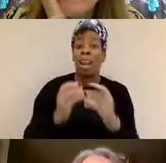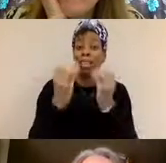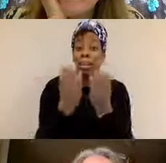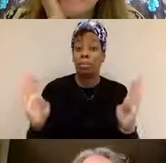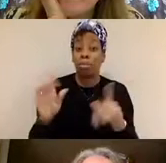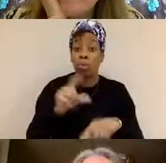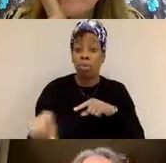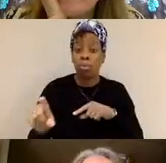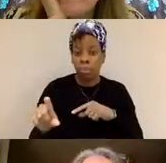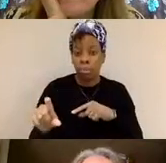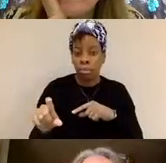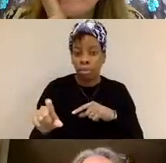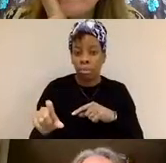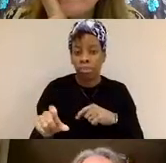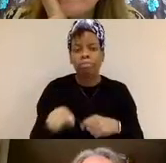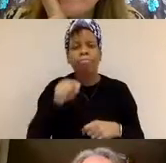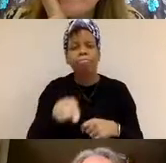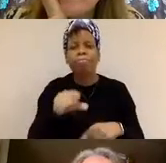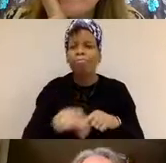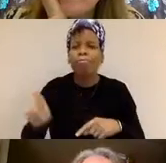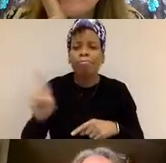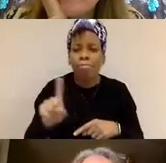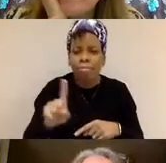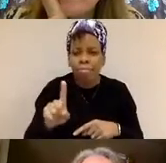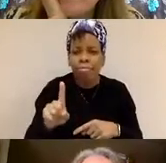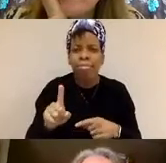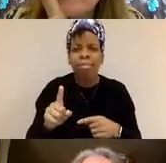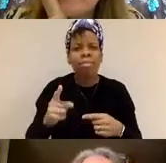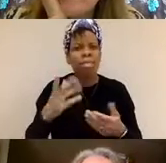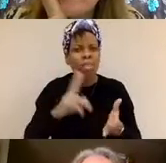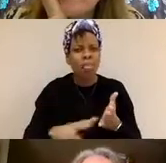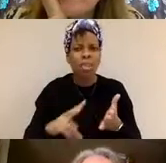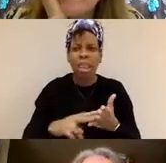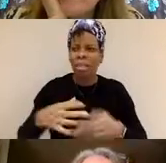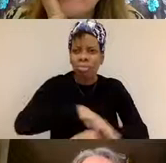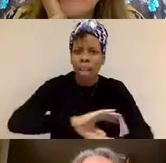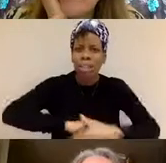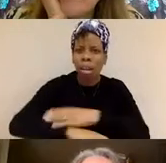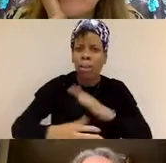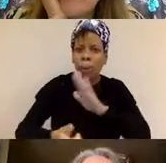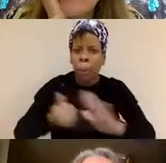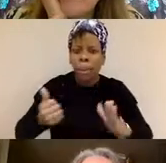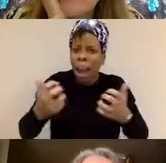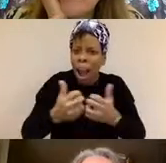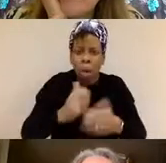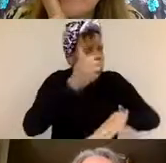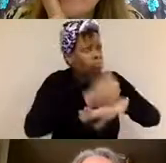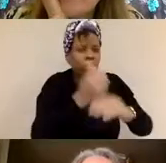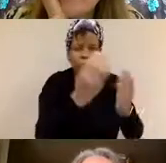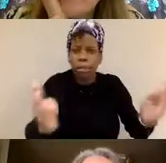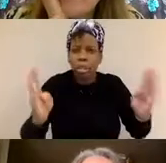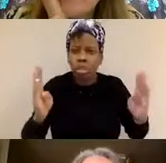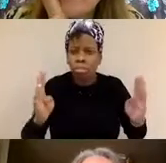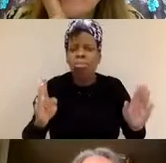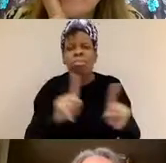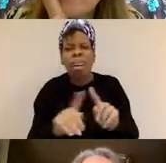each of those venues. So that will look at kind of very practical skills around putting together an exhibition, like thinking